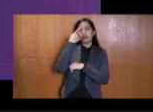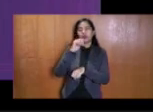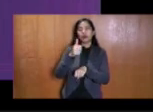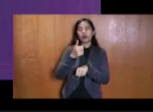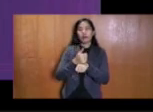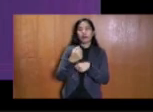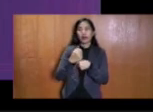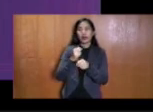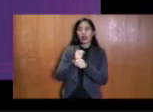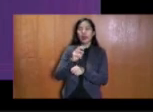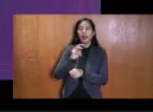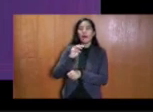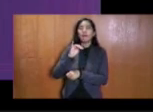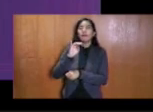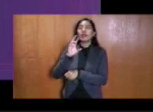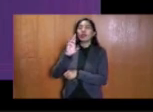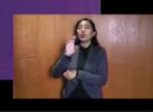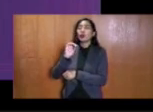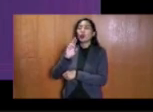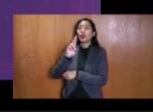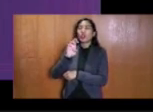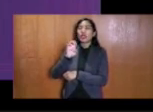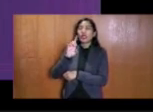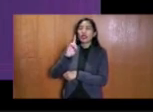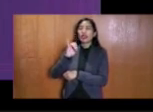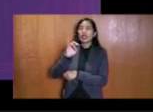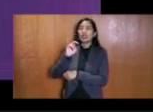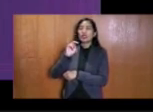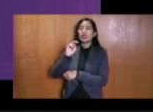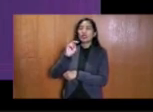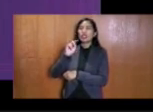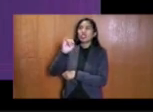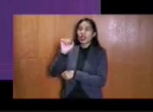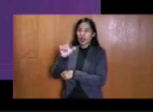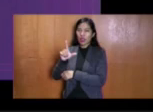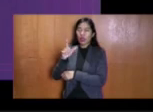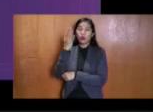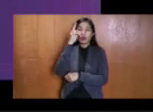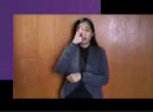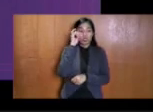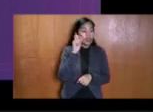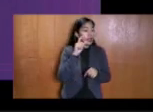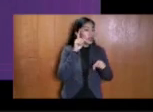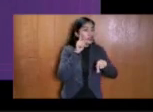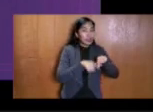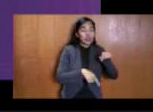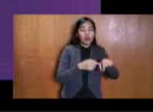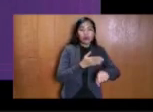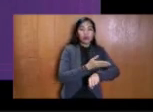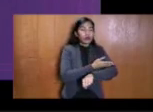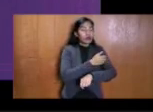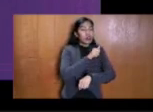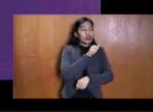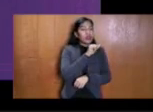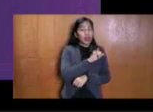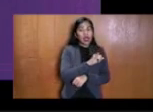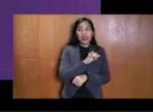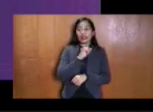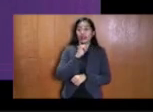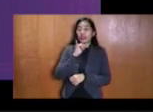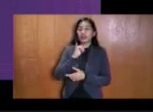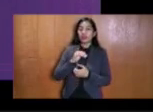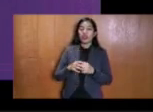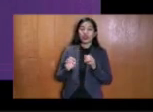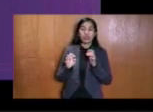of micro-credentials, because you cannot scale AI without micro-credentials. You don't need a 4-year degree in computer science,